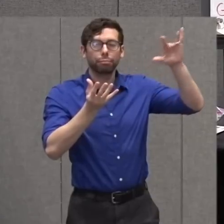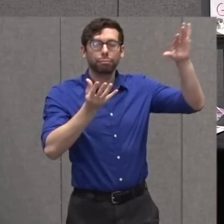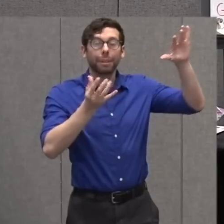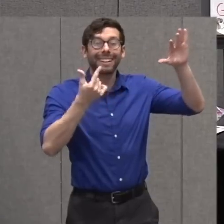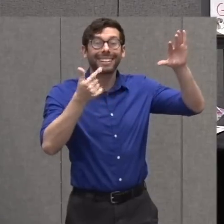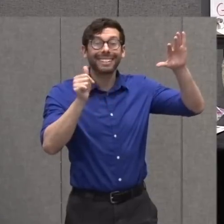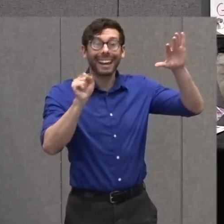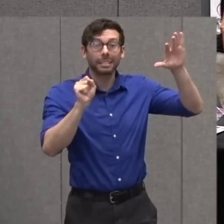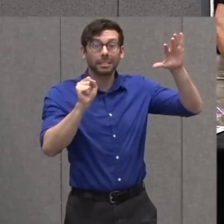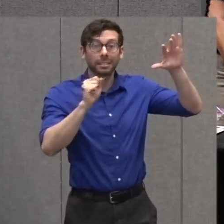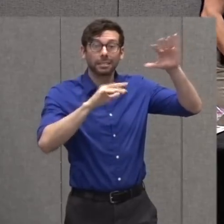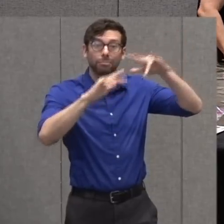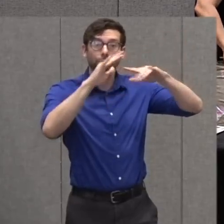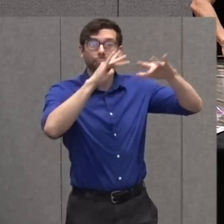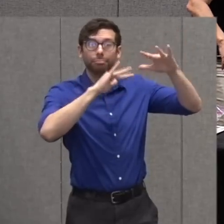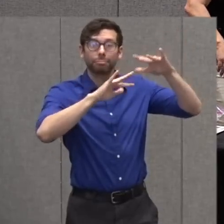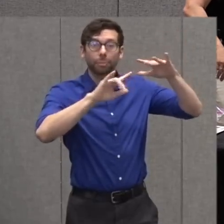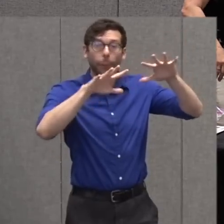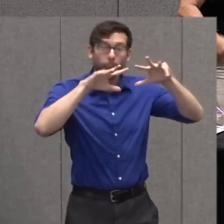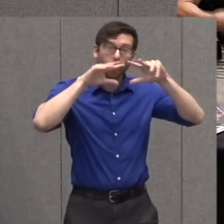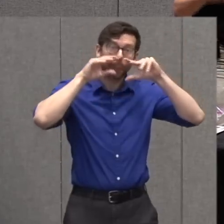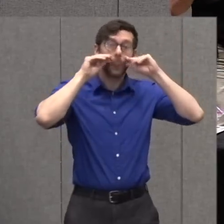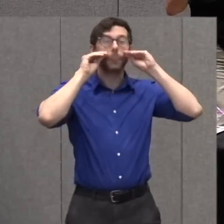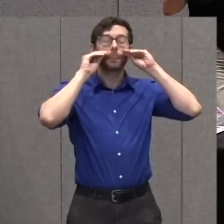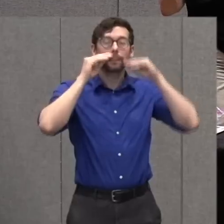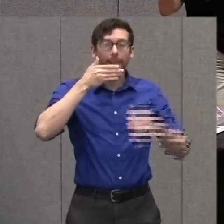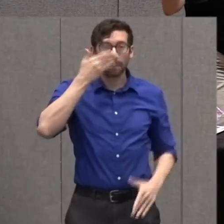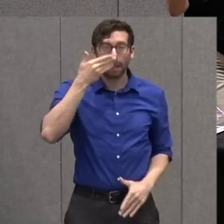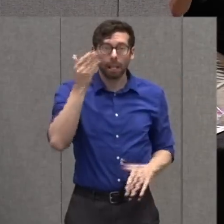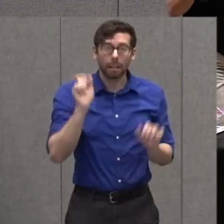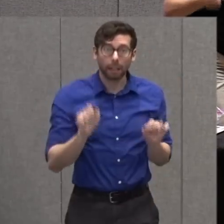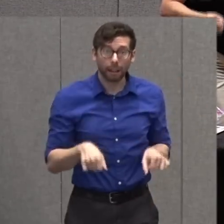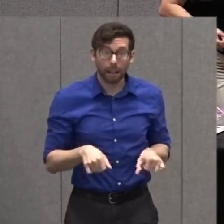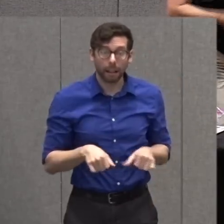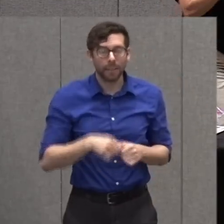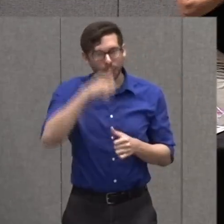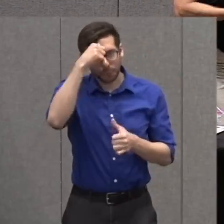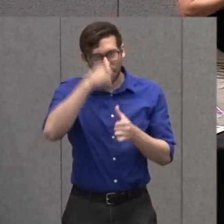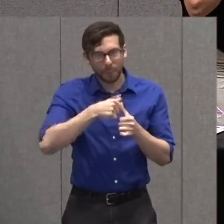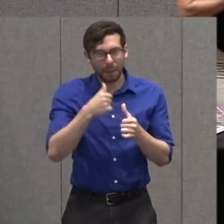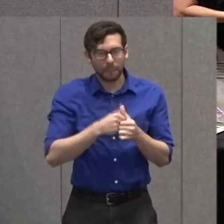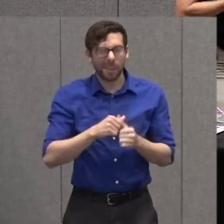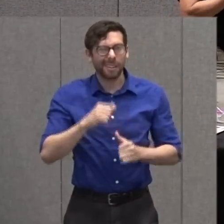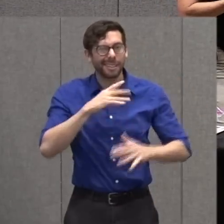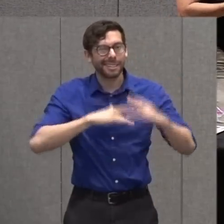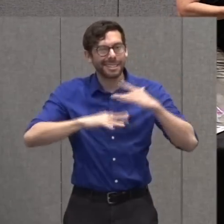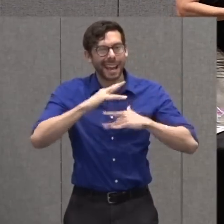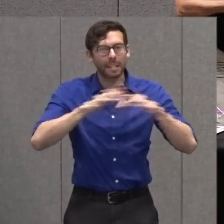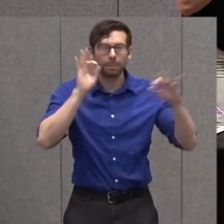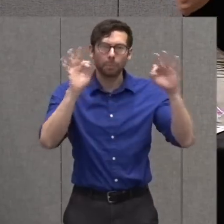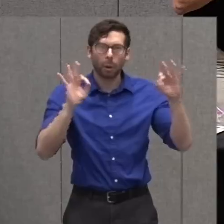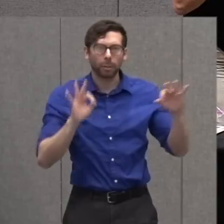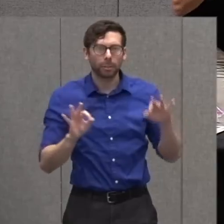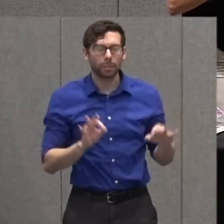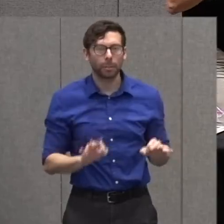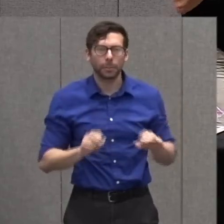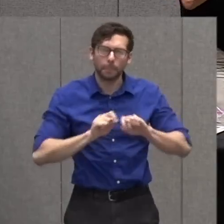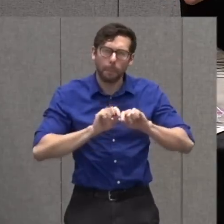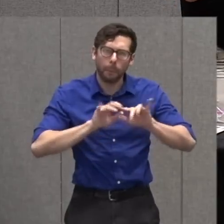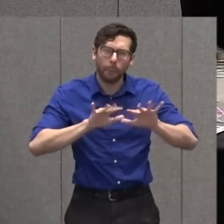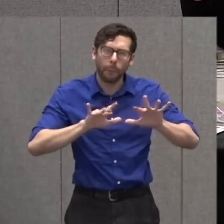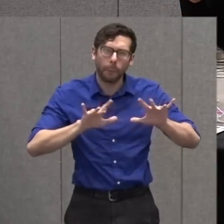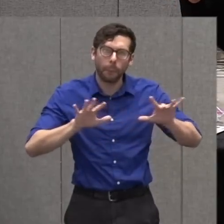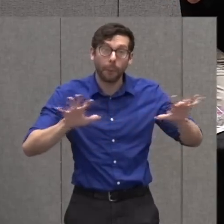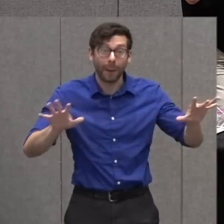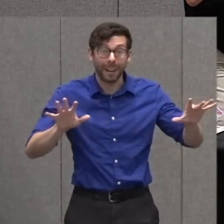Remember, the particles of the gas are widespread and they release quickly. So that's why you can smell